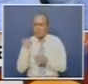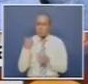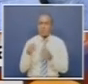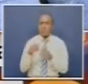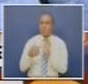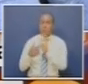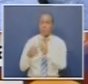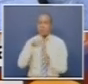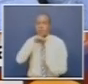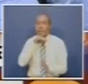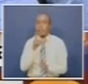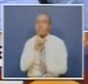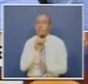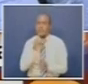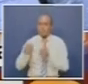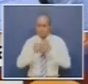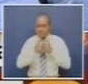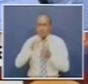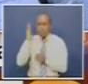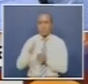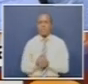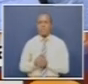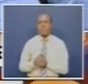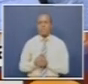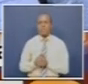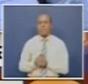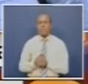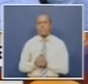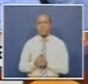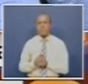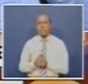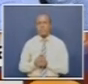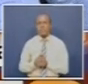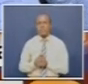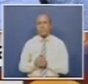example, yesterday said to Takumana Nguvu, how do you want it to be done?